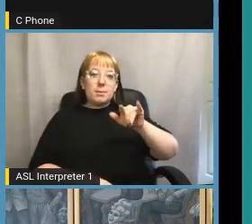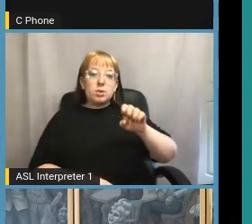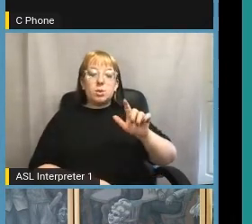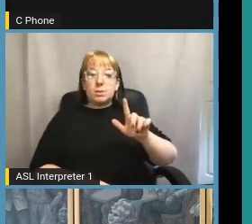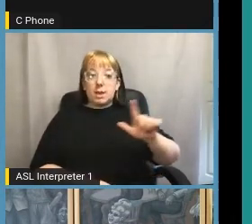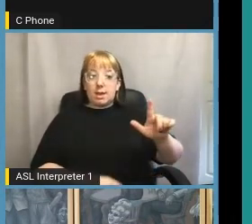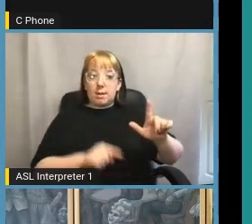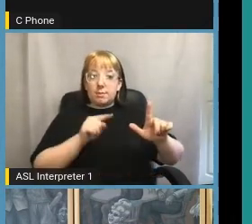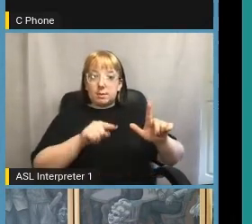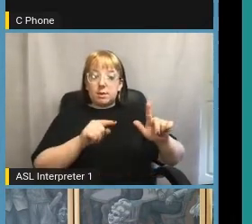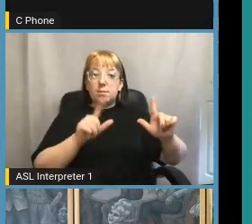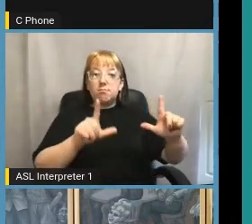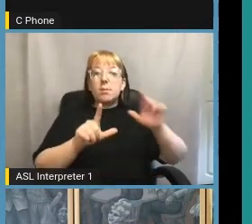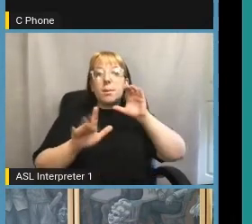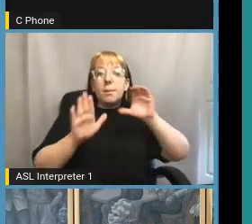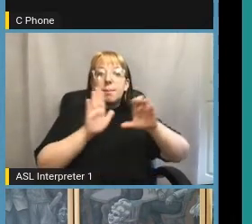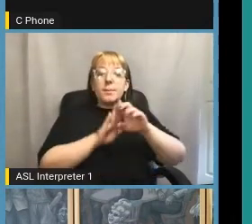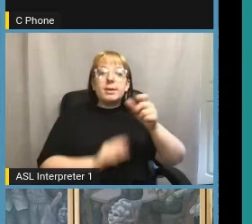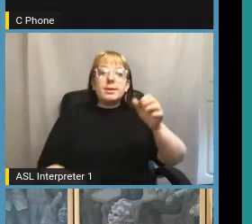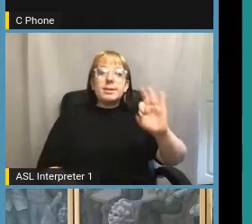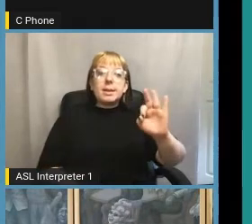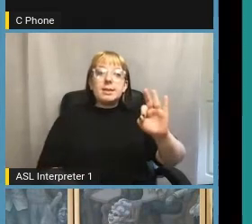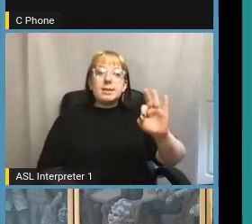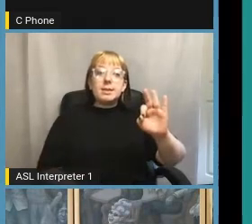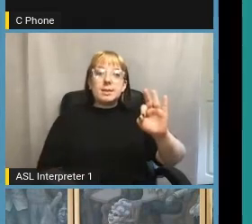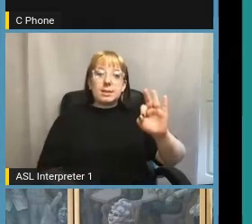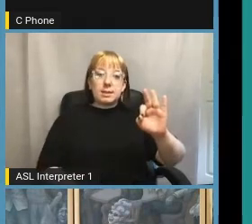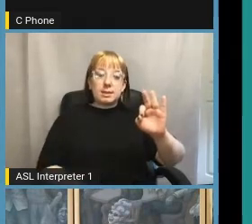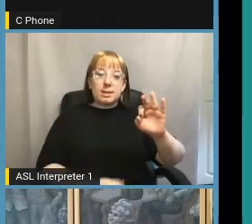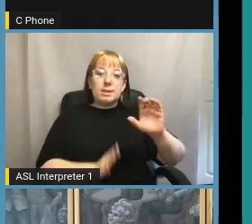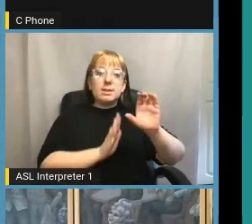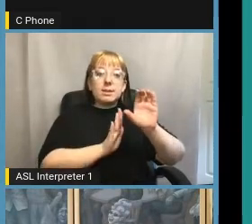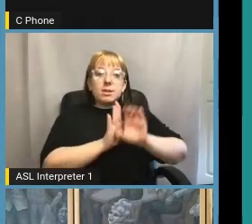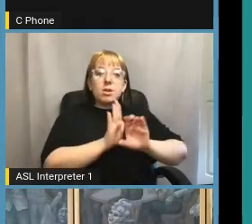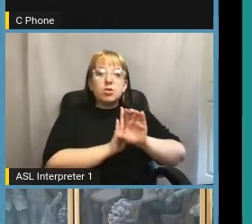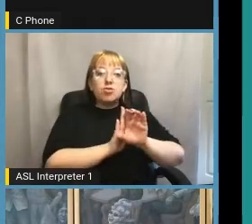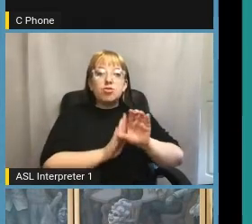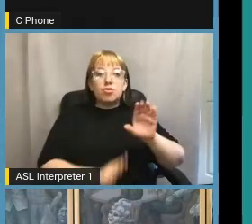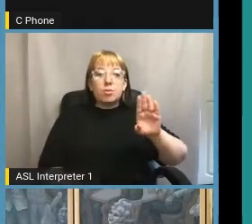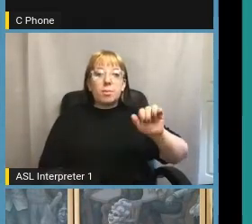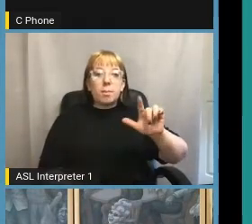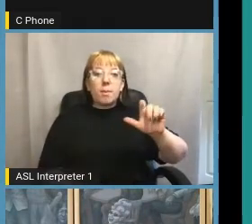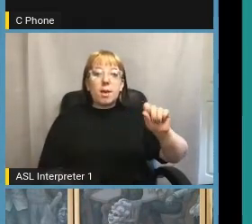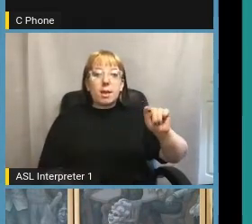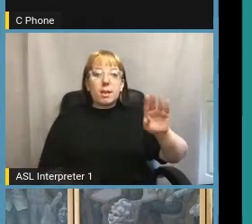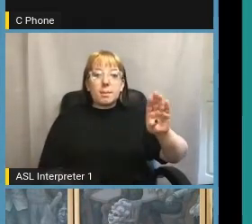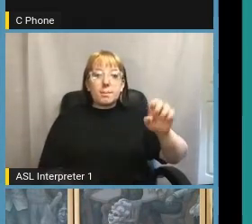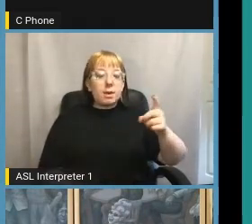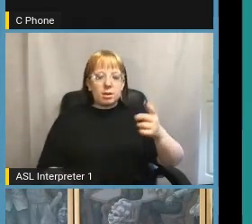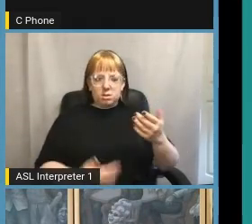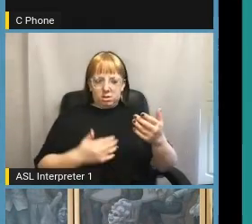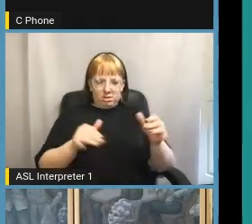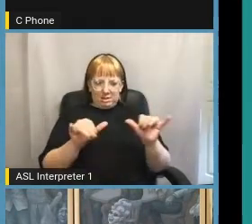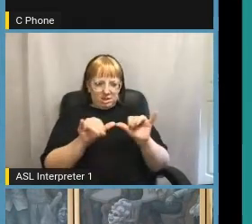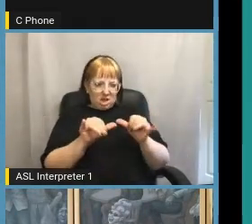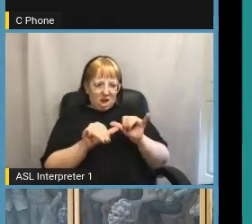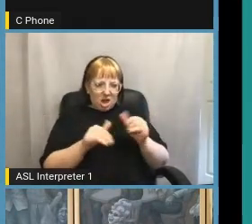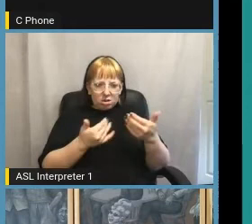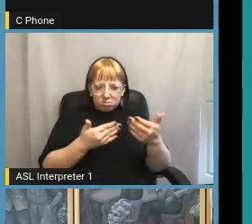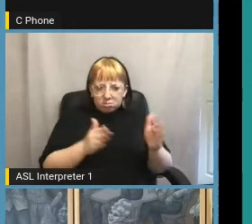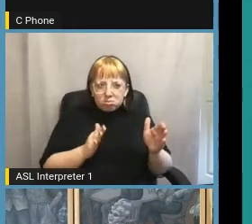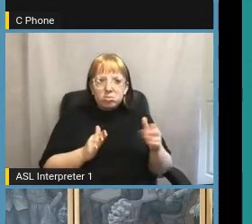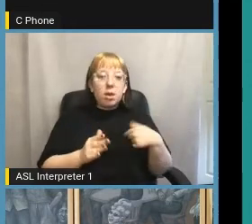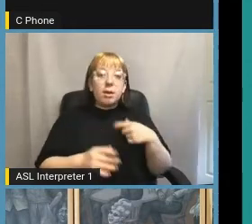a photograph of a 19th century ballot box. You can't get a sense of scope or size from this photograph, but I tell you, this is a small